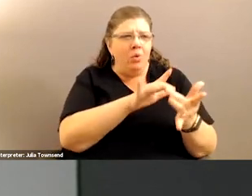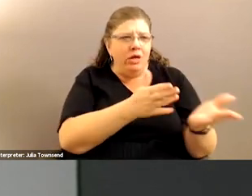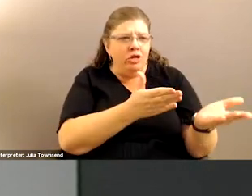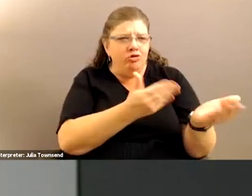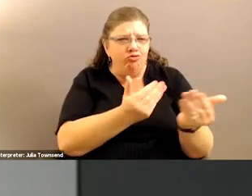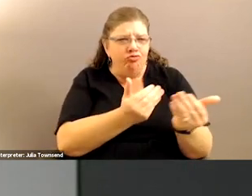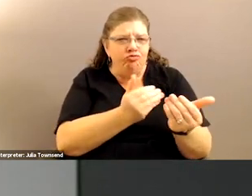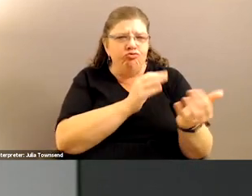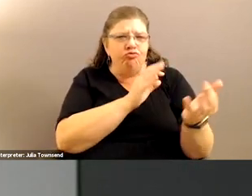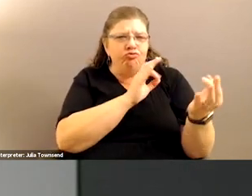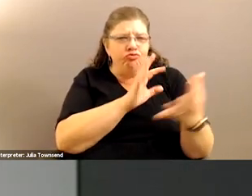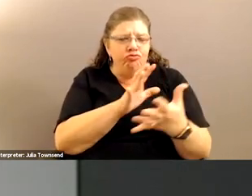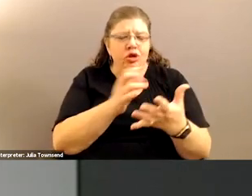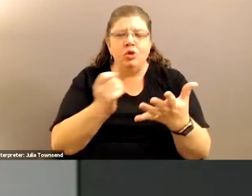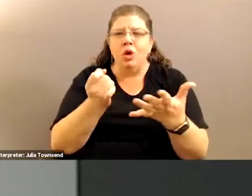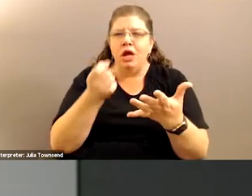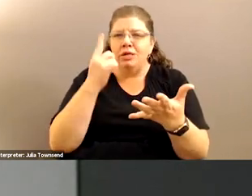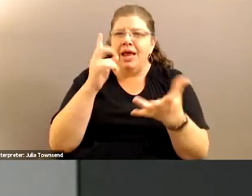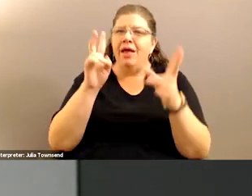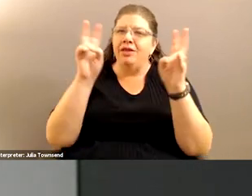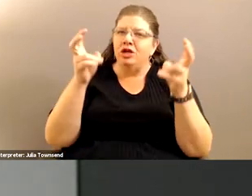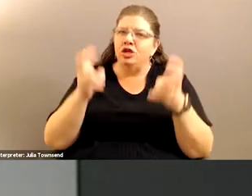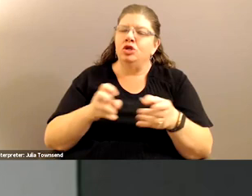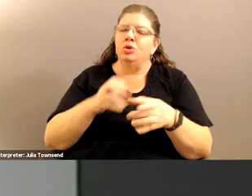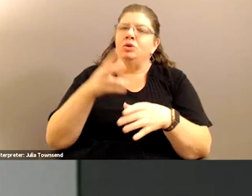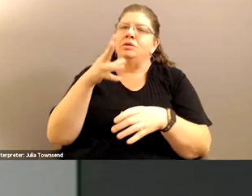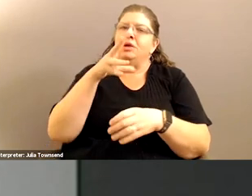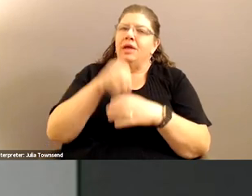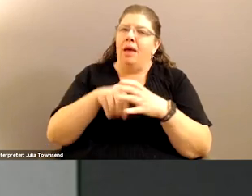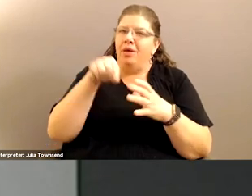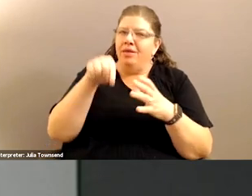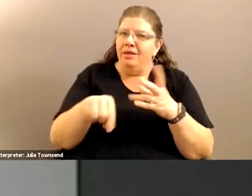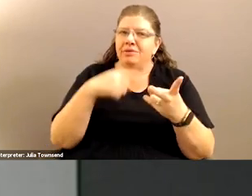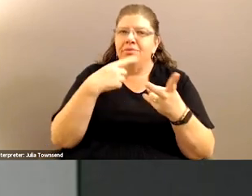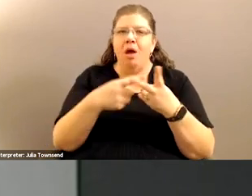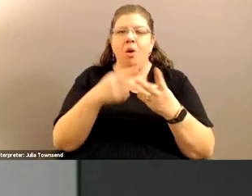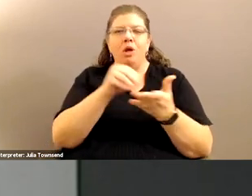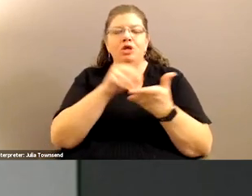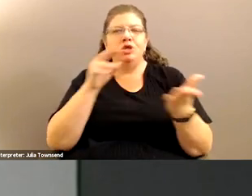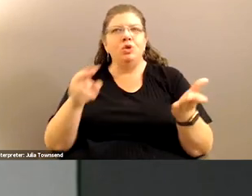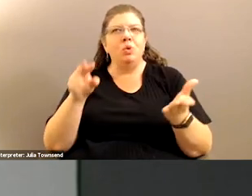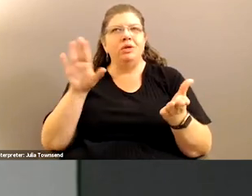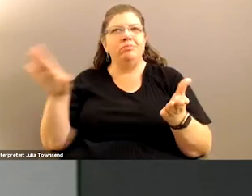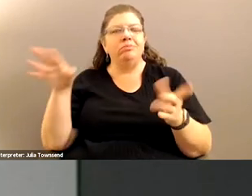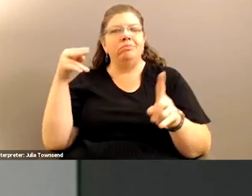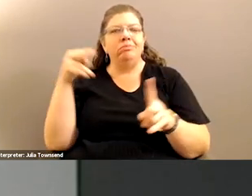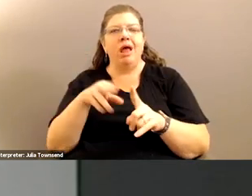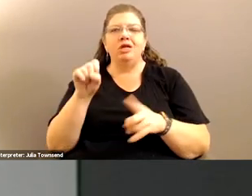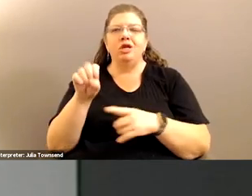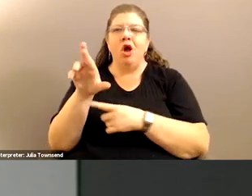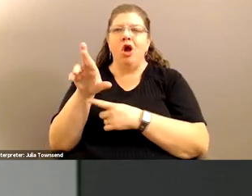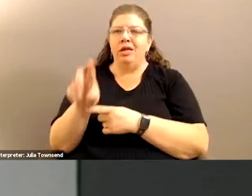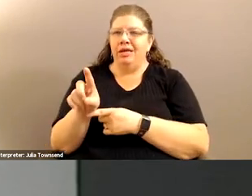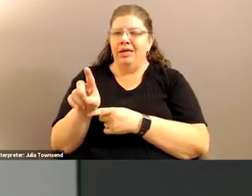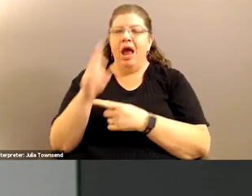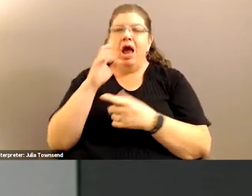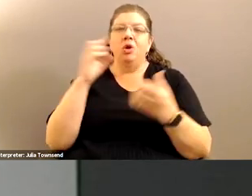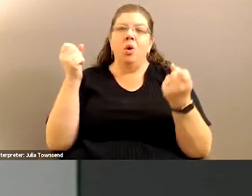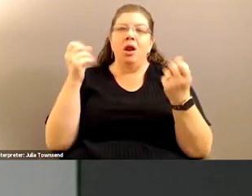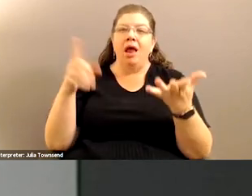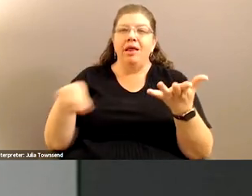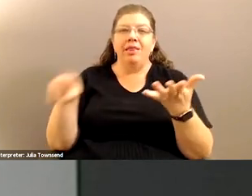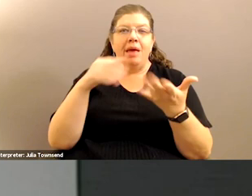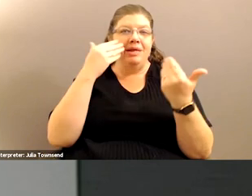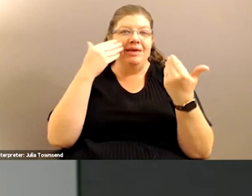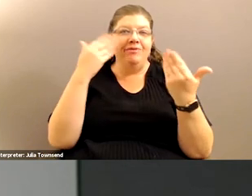only the issues that come with this but also what students perceive as the srd because i know a lot of them didn't